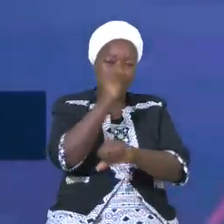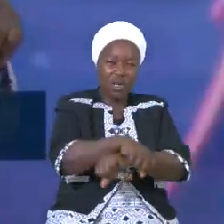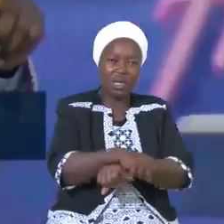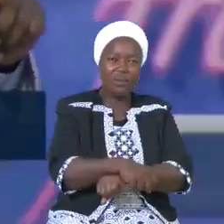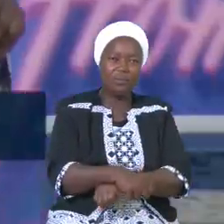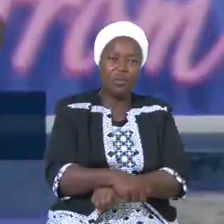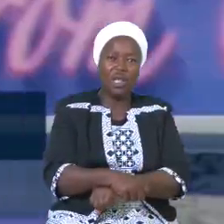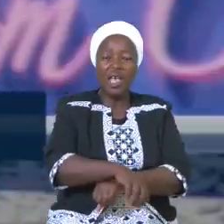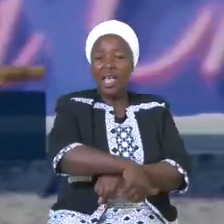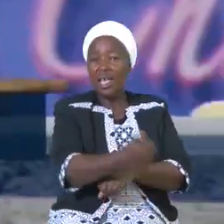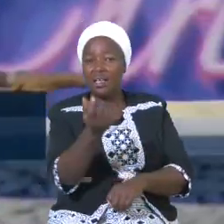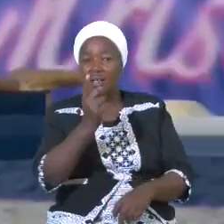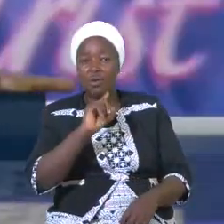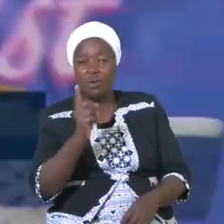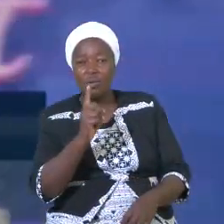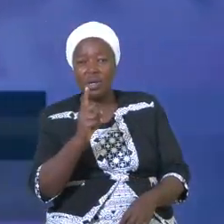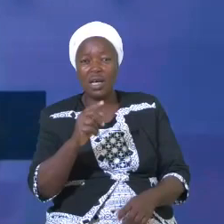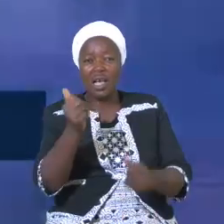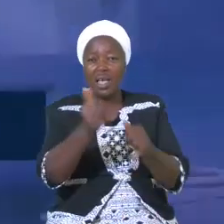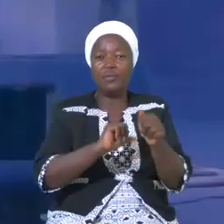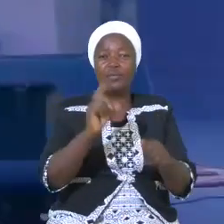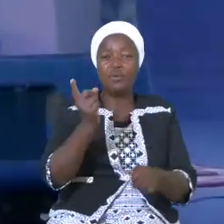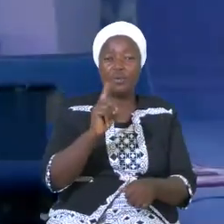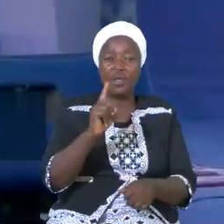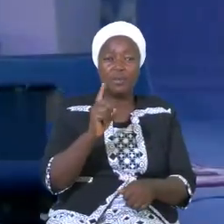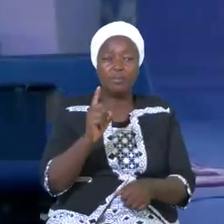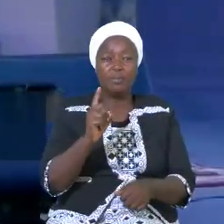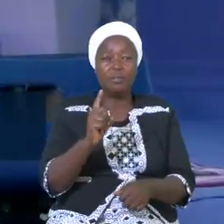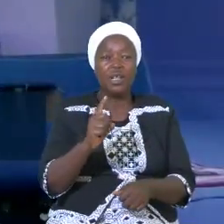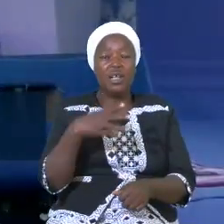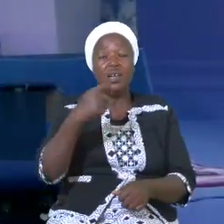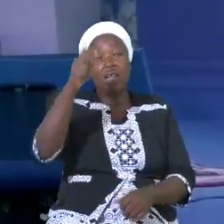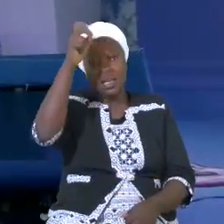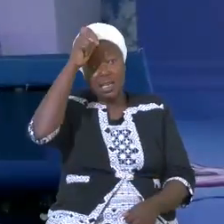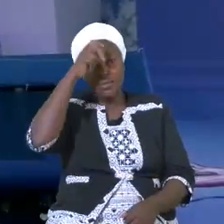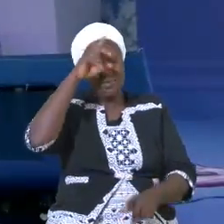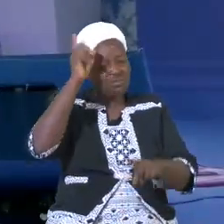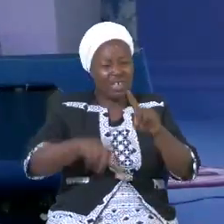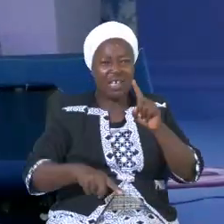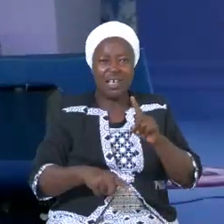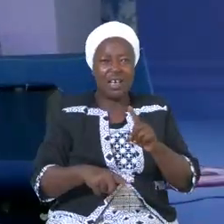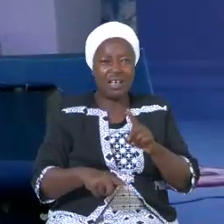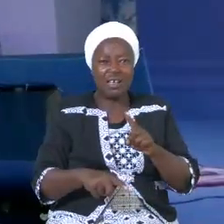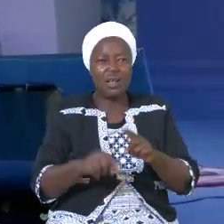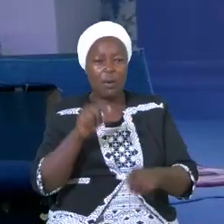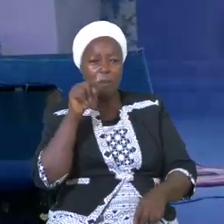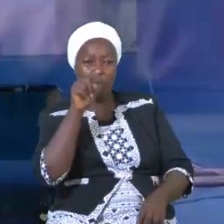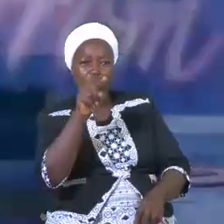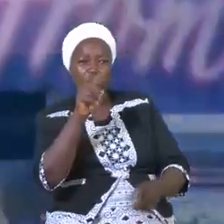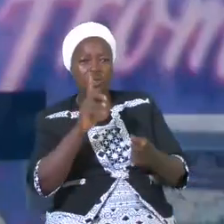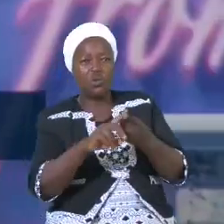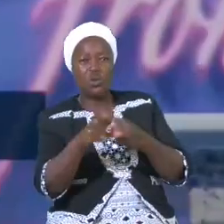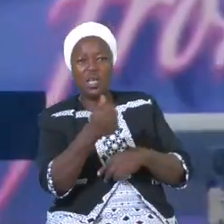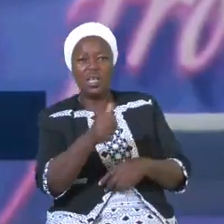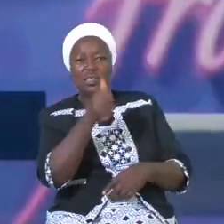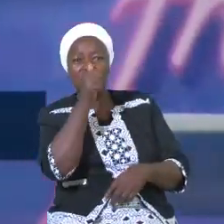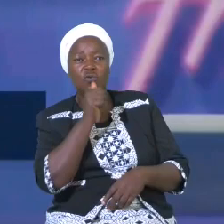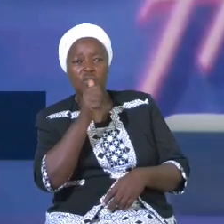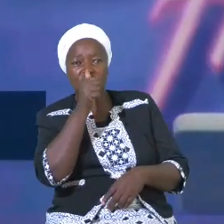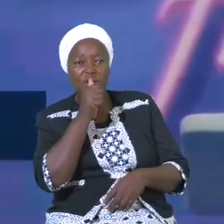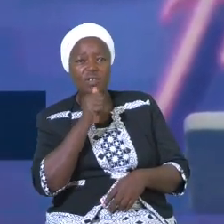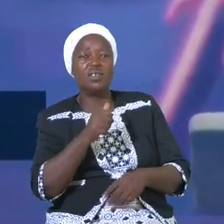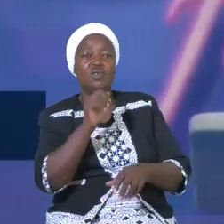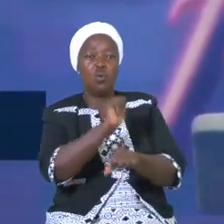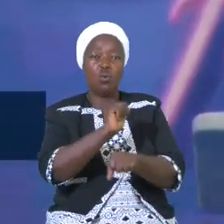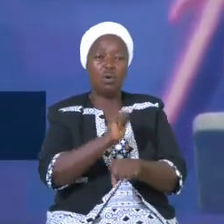anywhere everywhere the devil cannot point to his secret deal uh